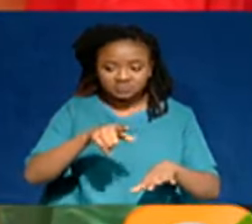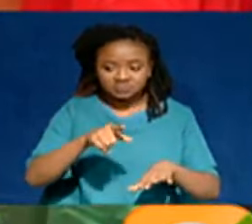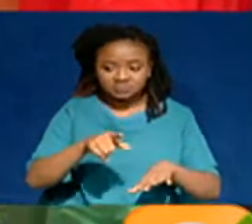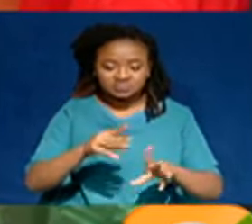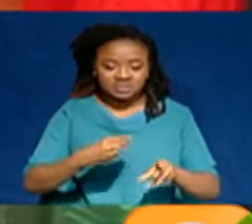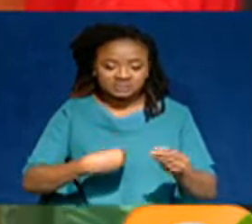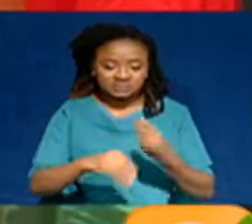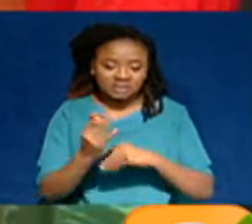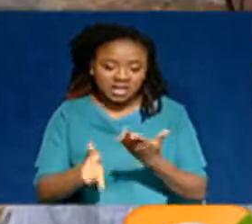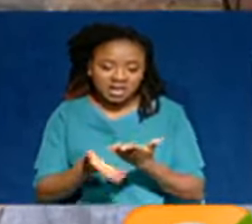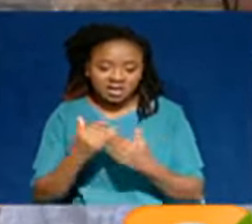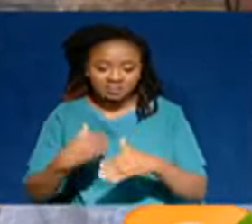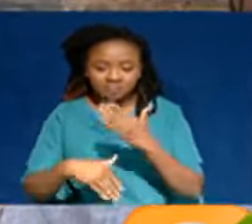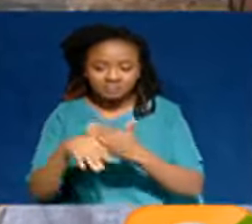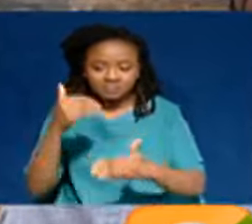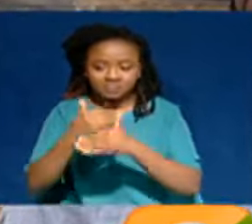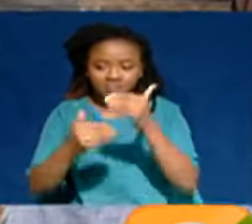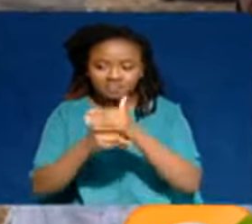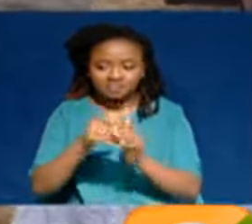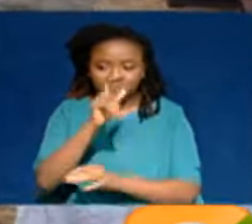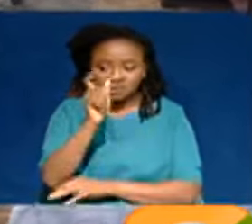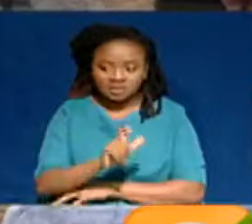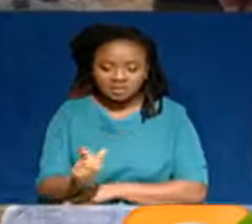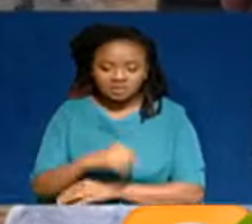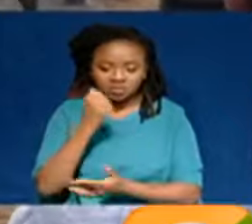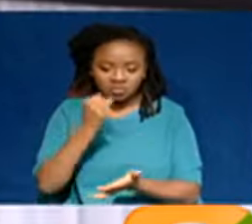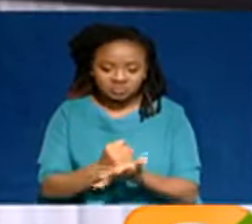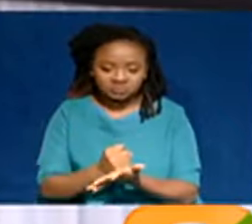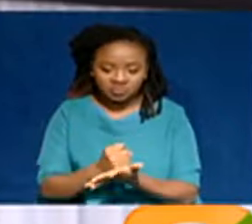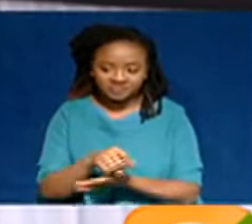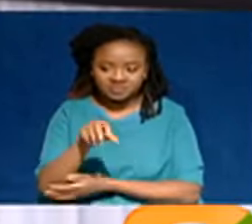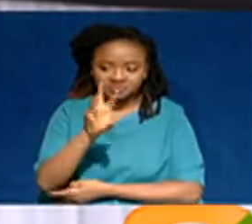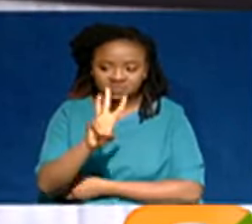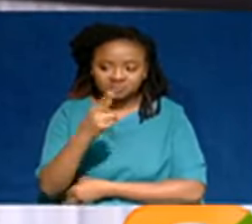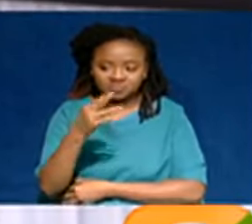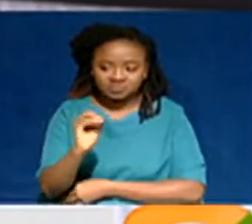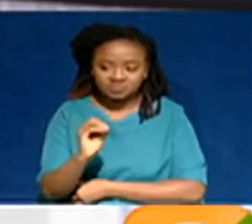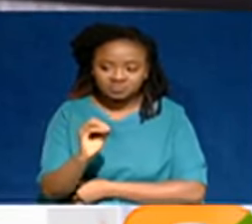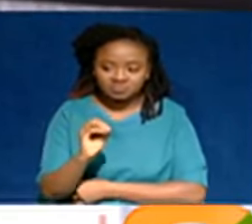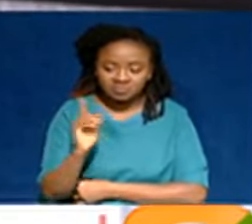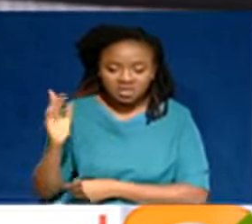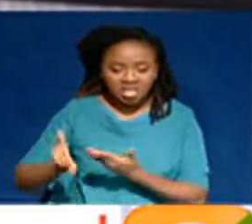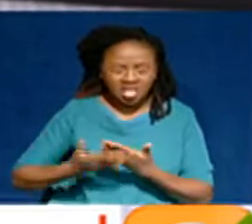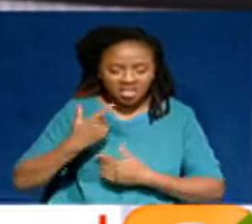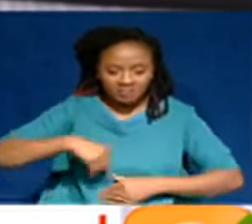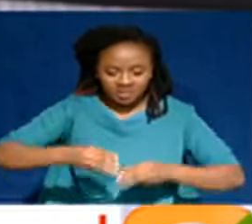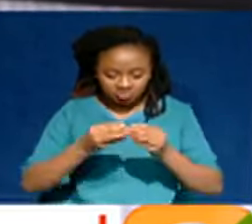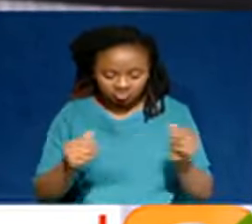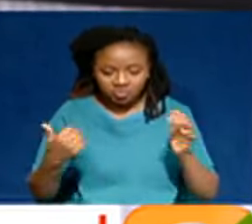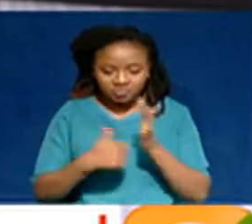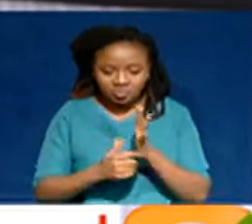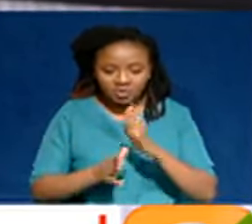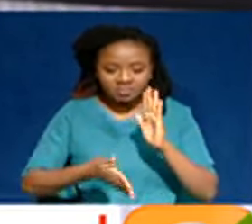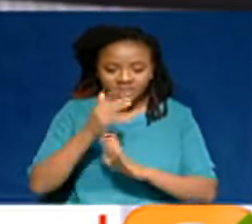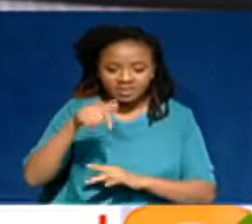for the construction of a WHO regional emergency hub. To help us meet emergencies not just in Kenya, but throughout the